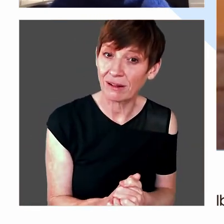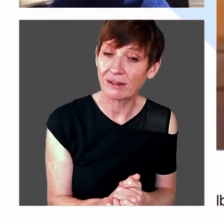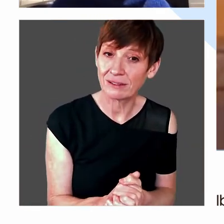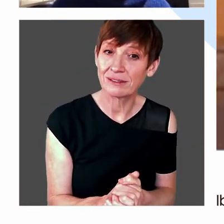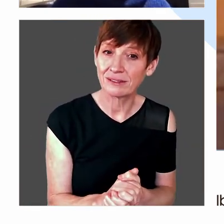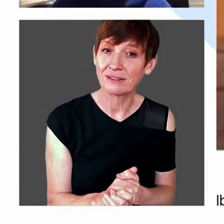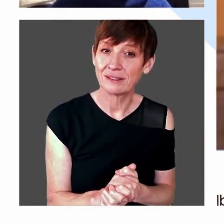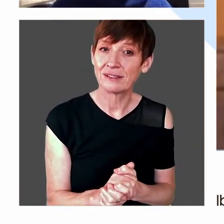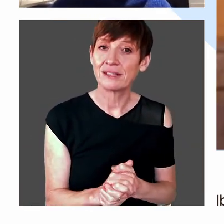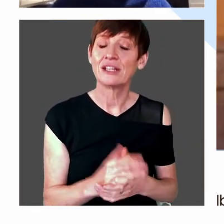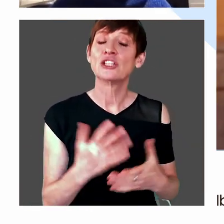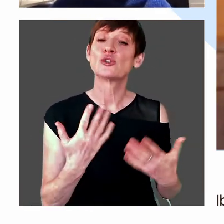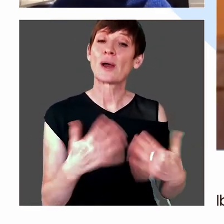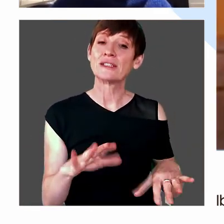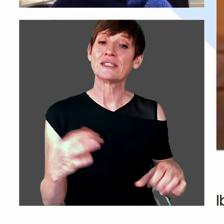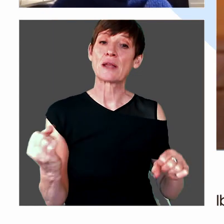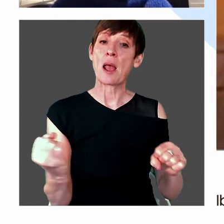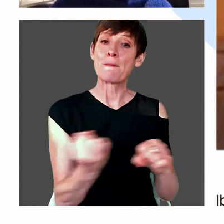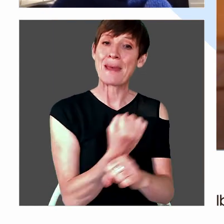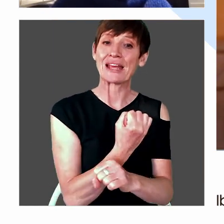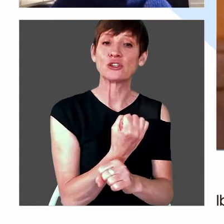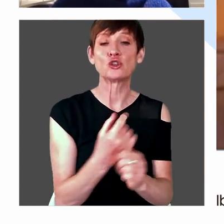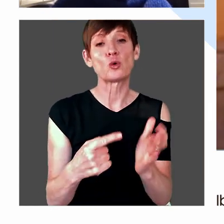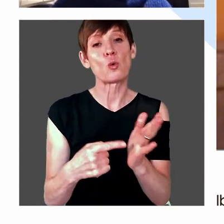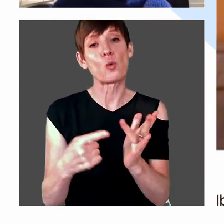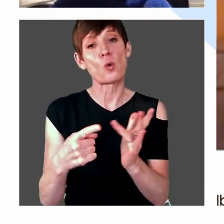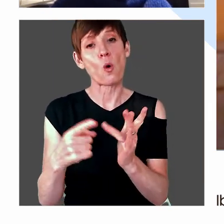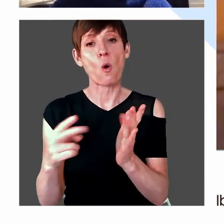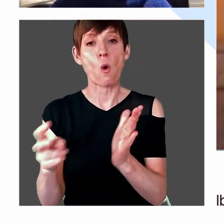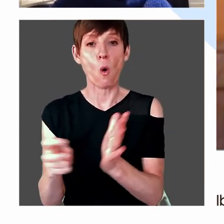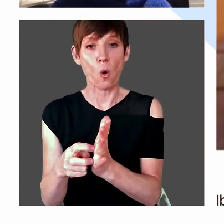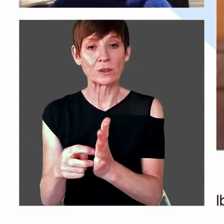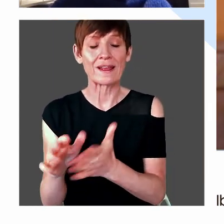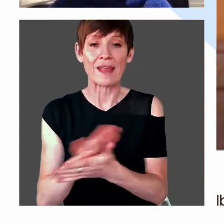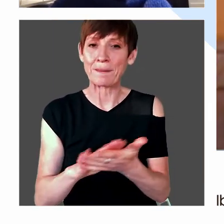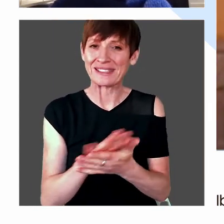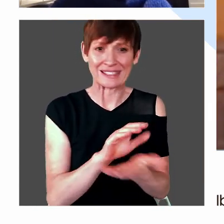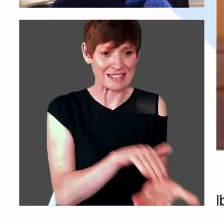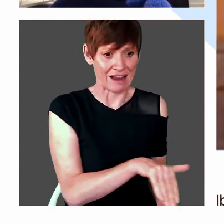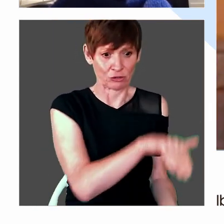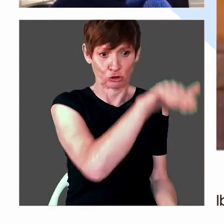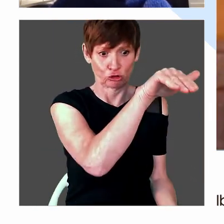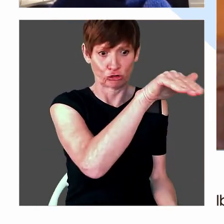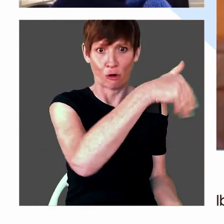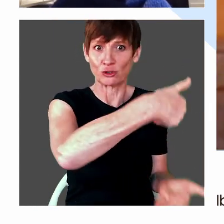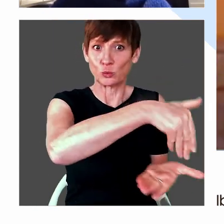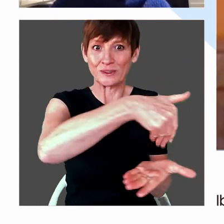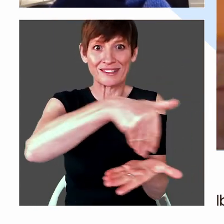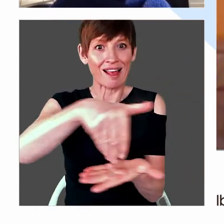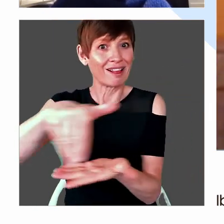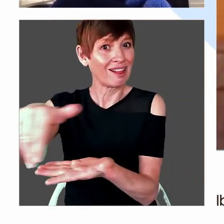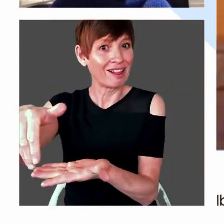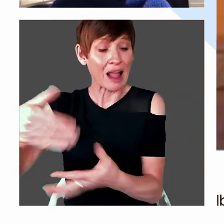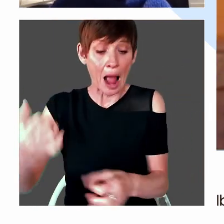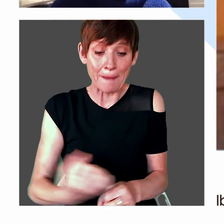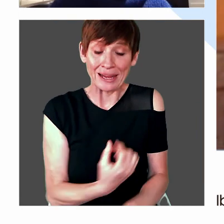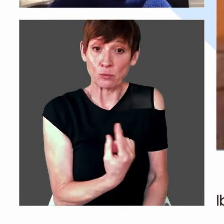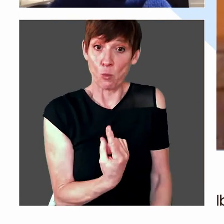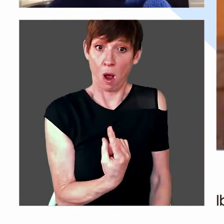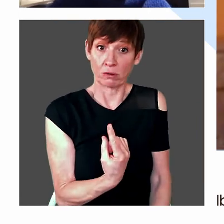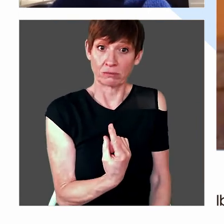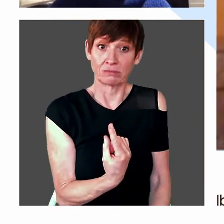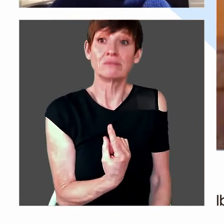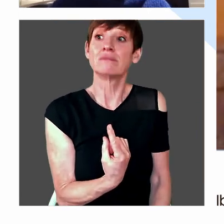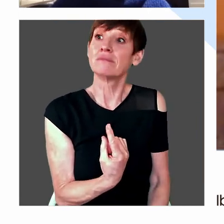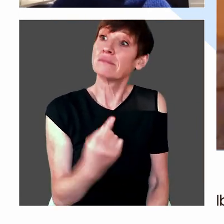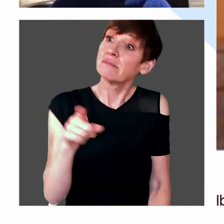made to order. So I didn't stock or have a massive amount of items somewhere. I made one of each item, and if